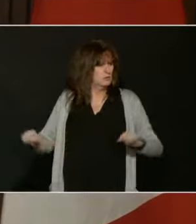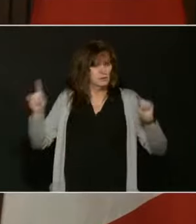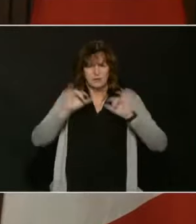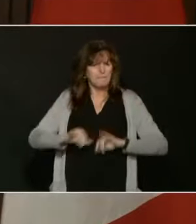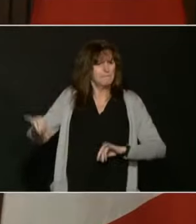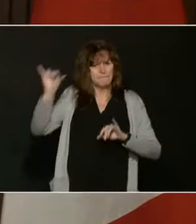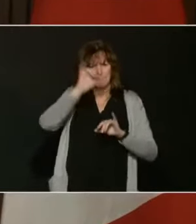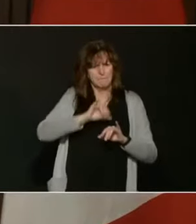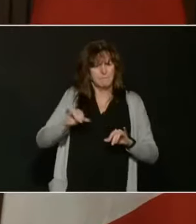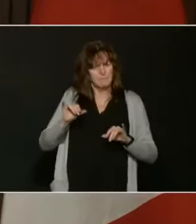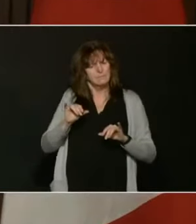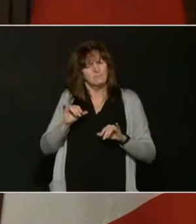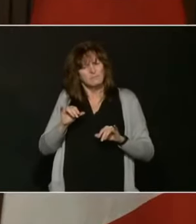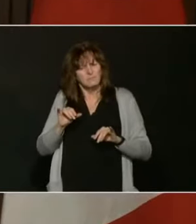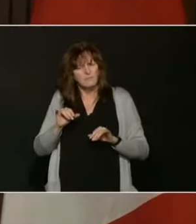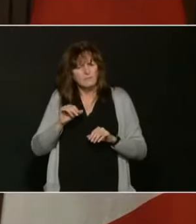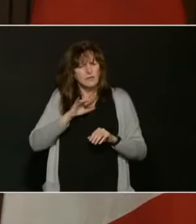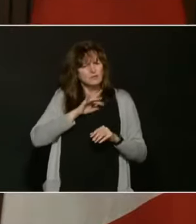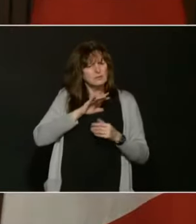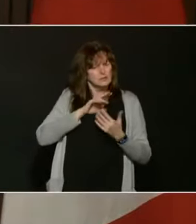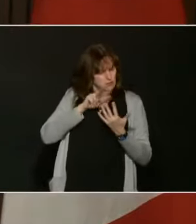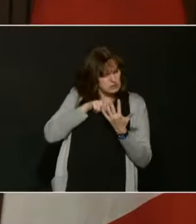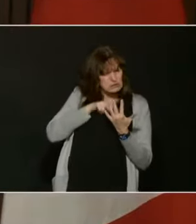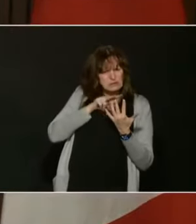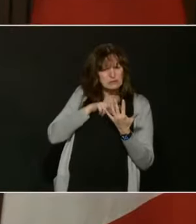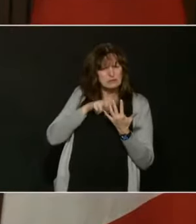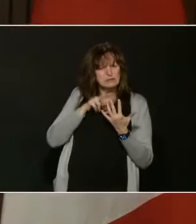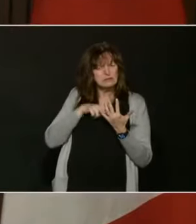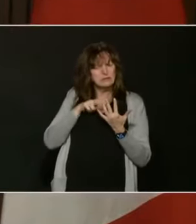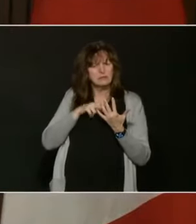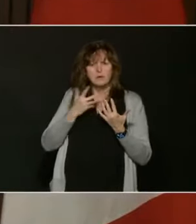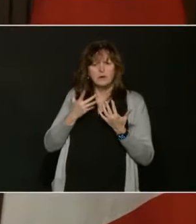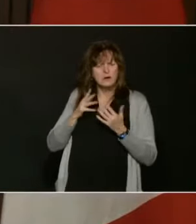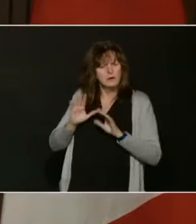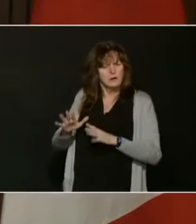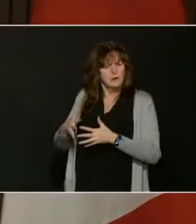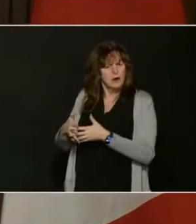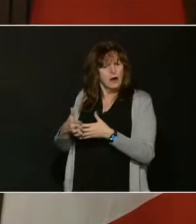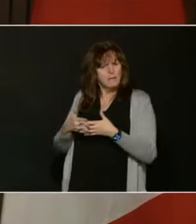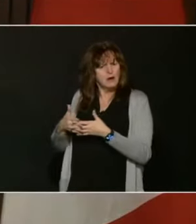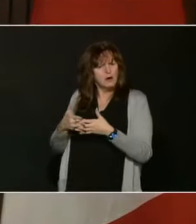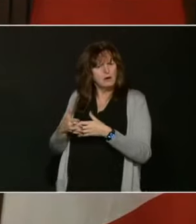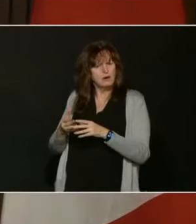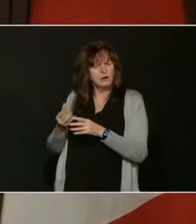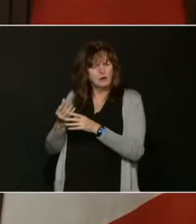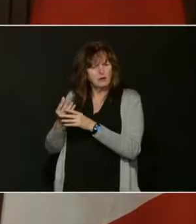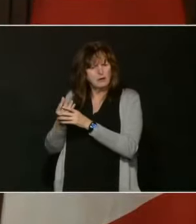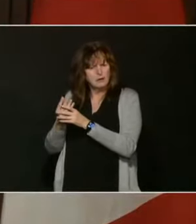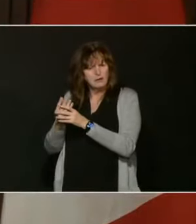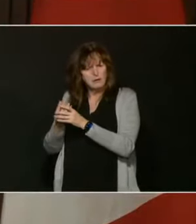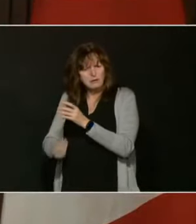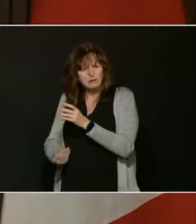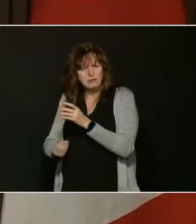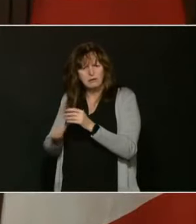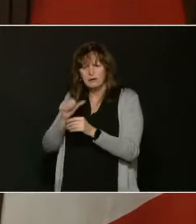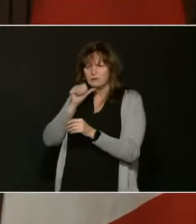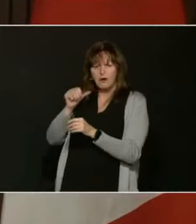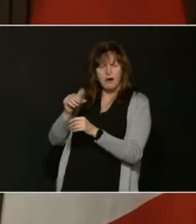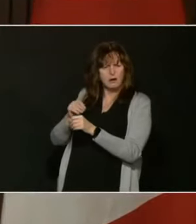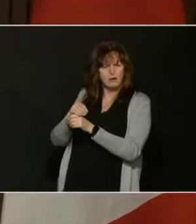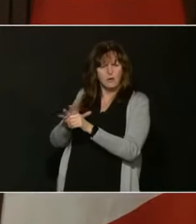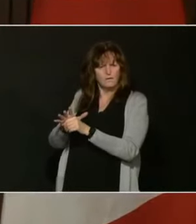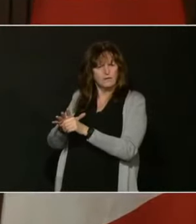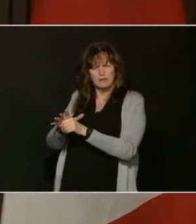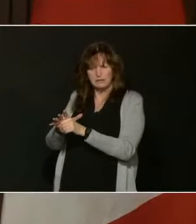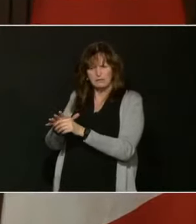the material recently about, say, excess deaths in the United States beyond COVID-19. It's a very high level there as well. And so it seems that